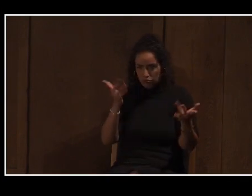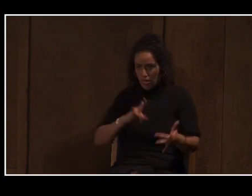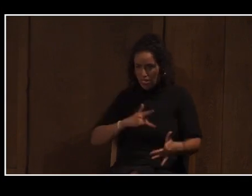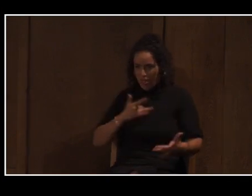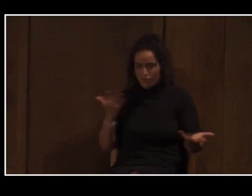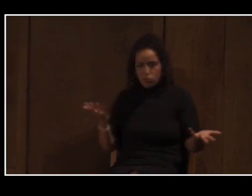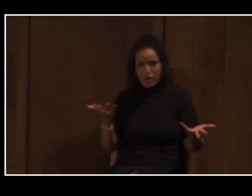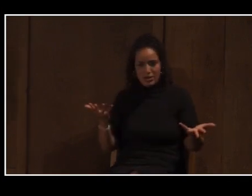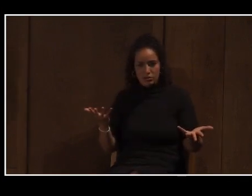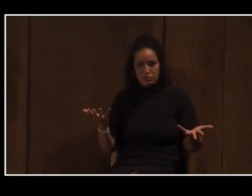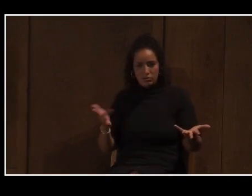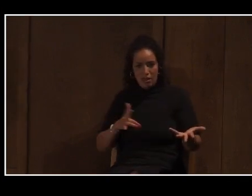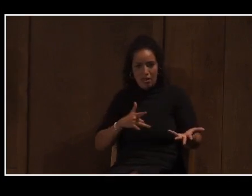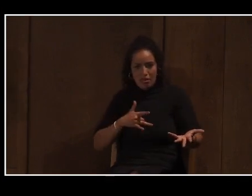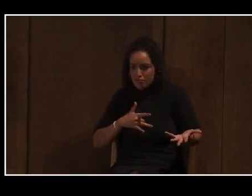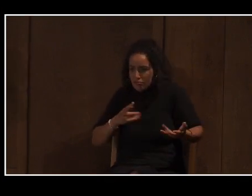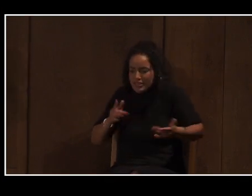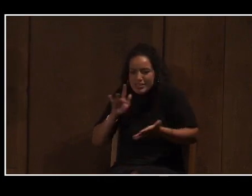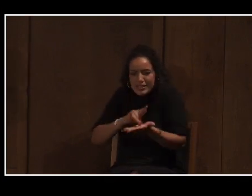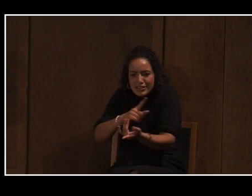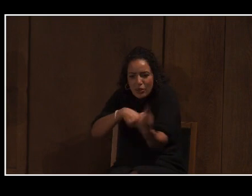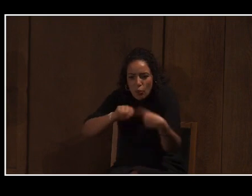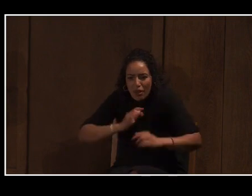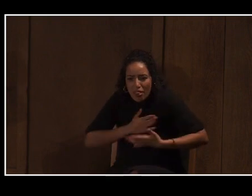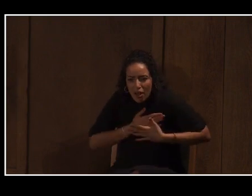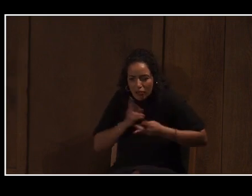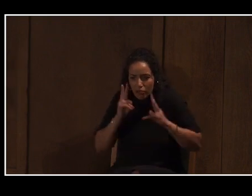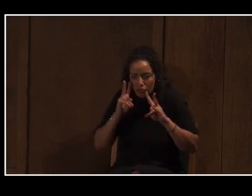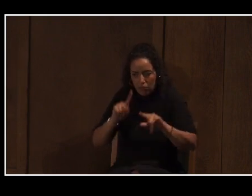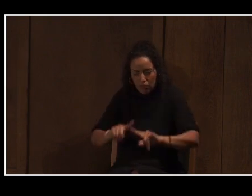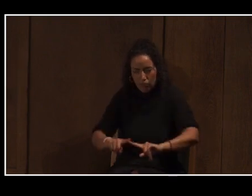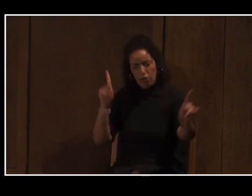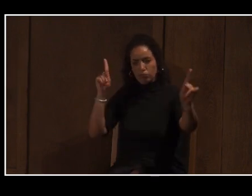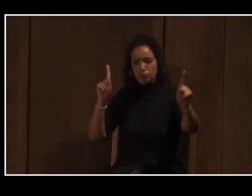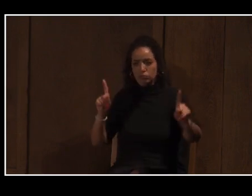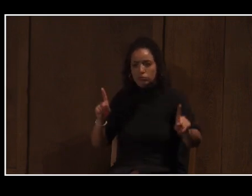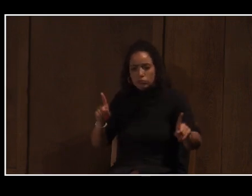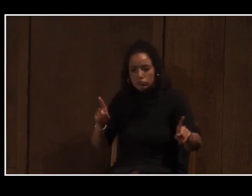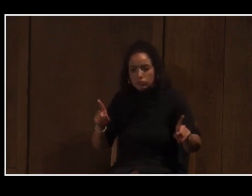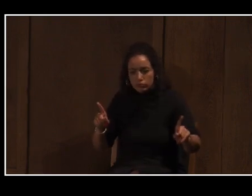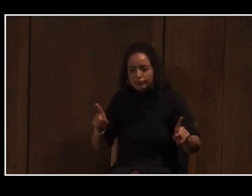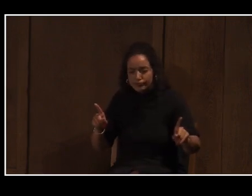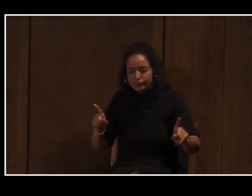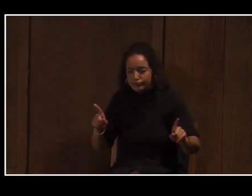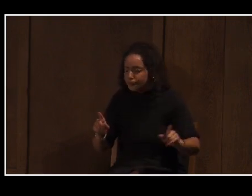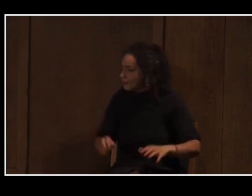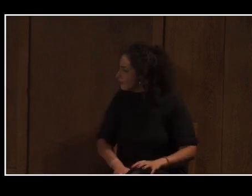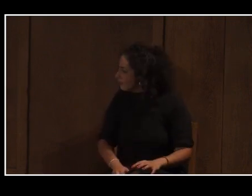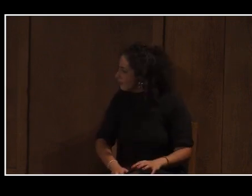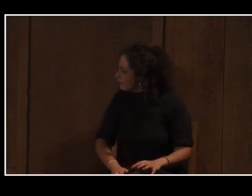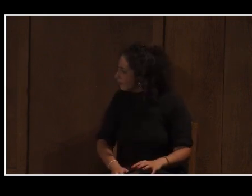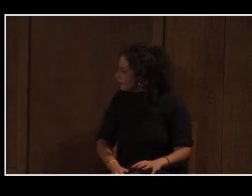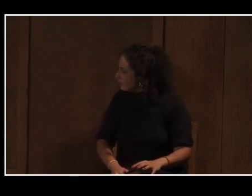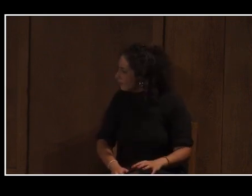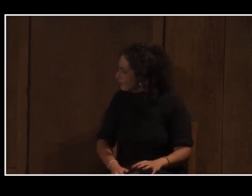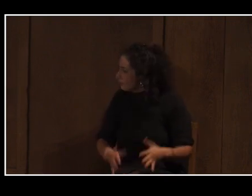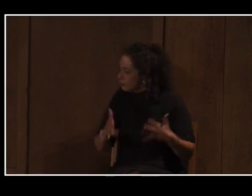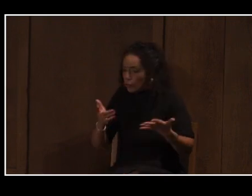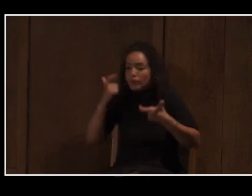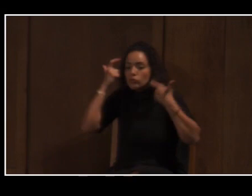cities I think that we most love? So how, in sum, do we not only think about the objective